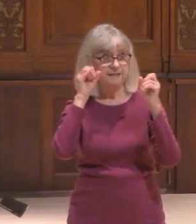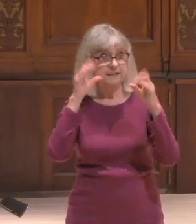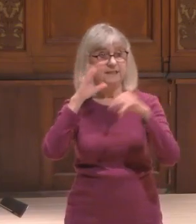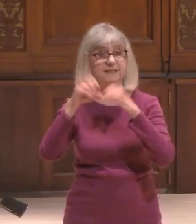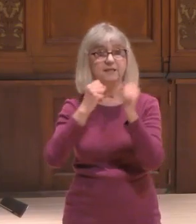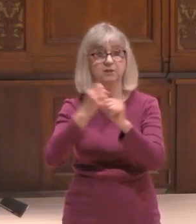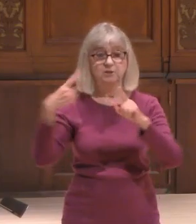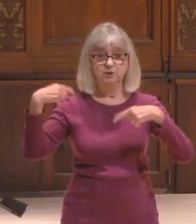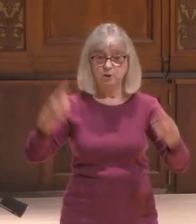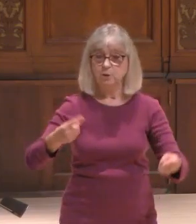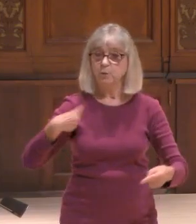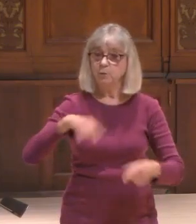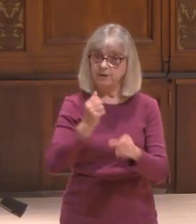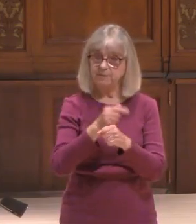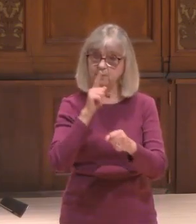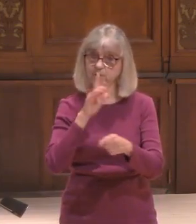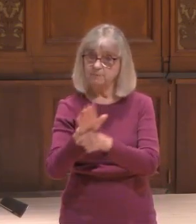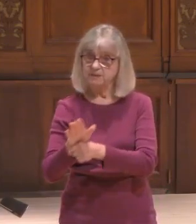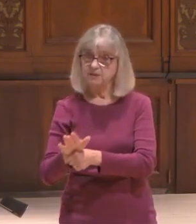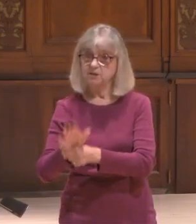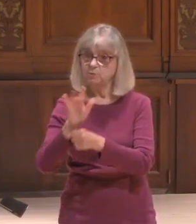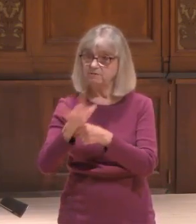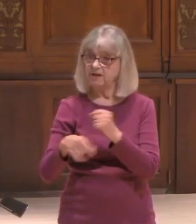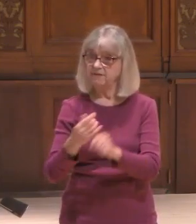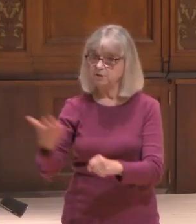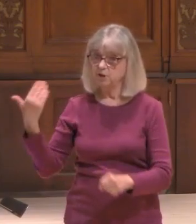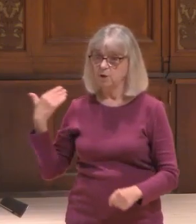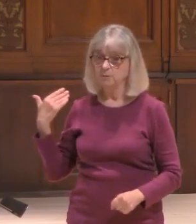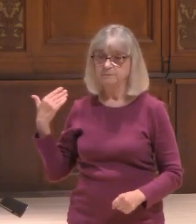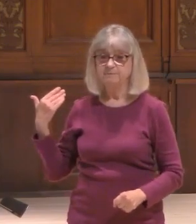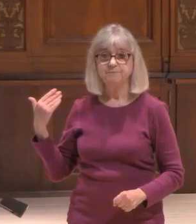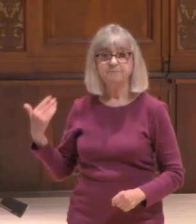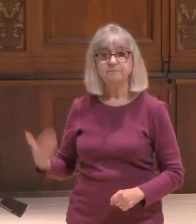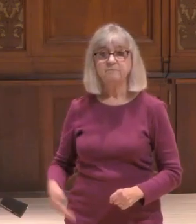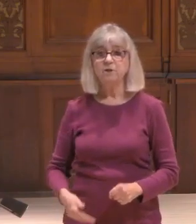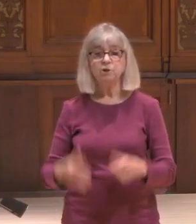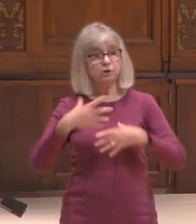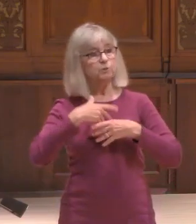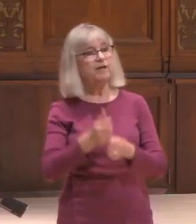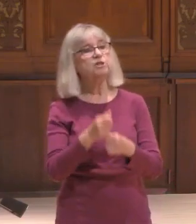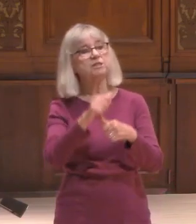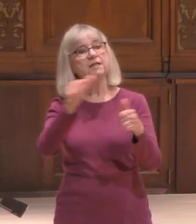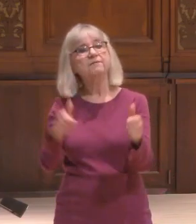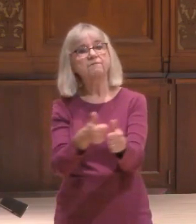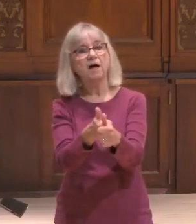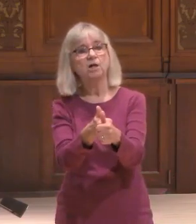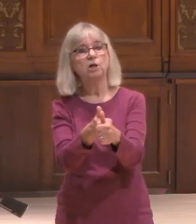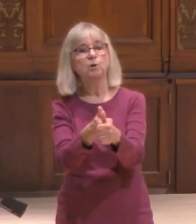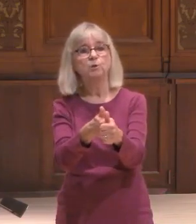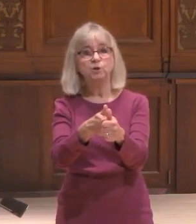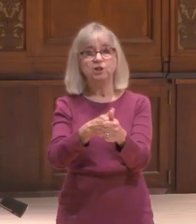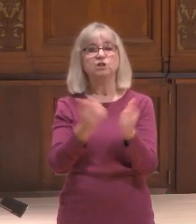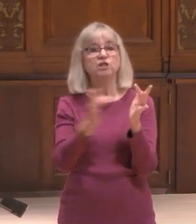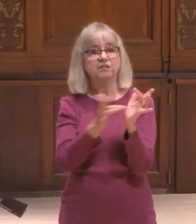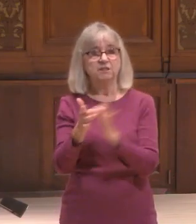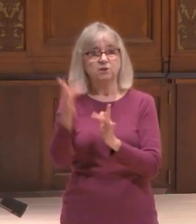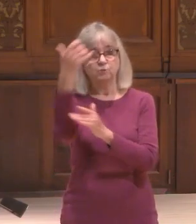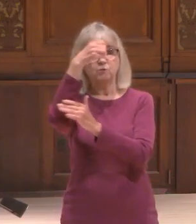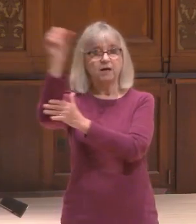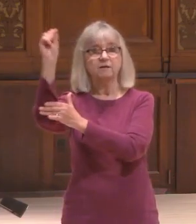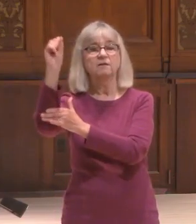years. We made a promise 25 years ago to courageously follow Jesus' radical message